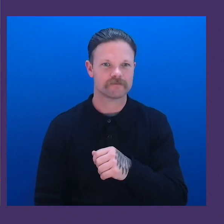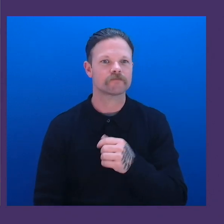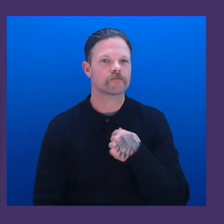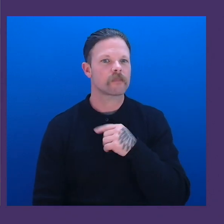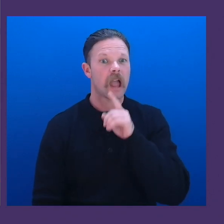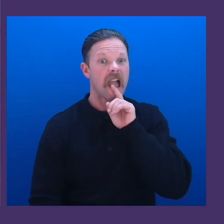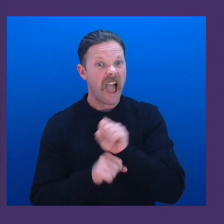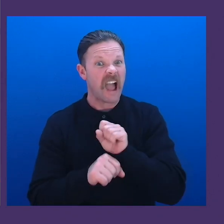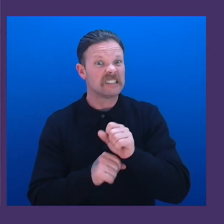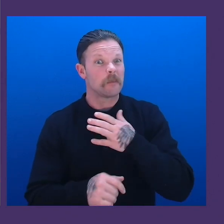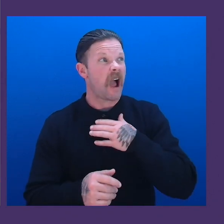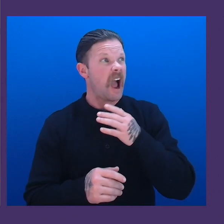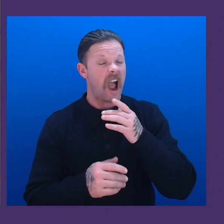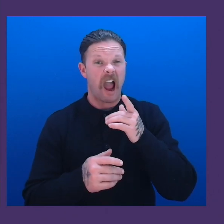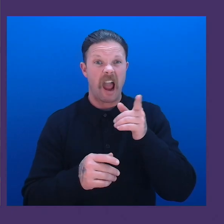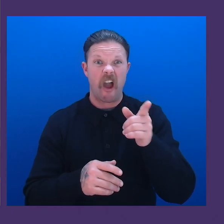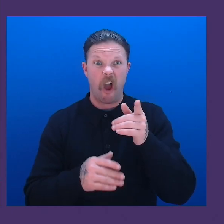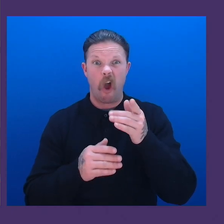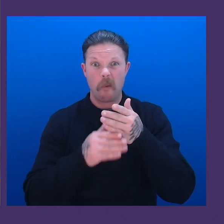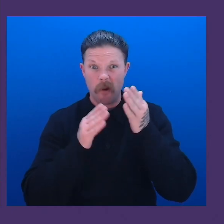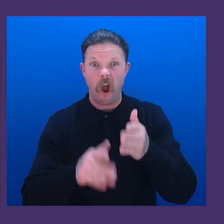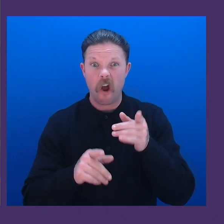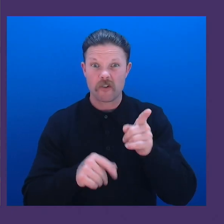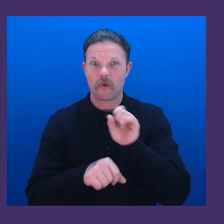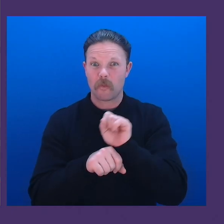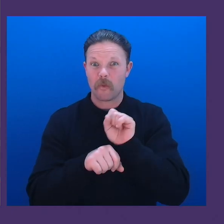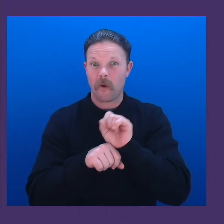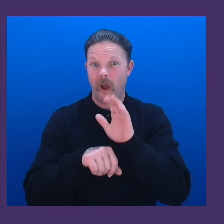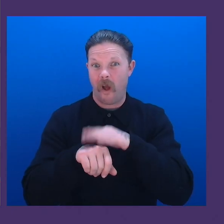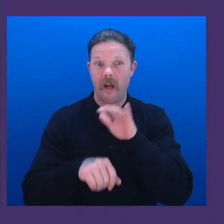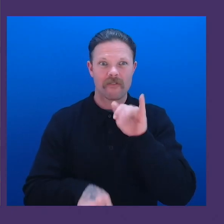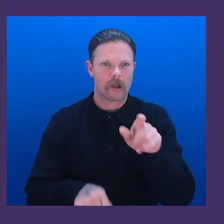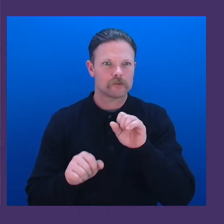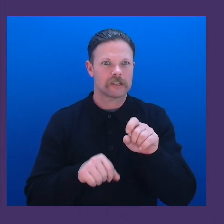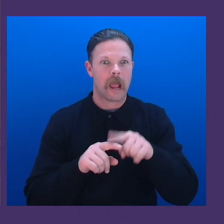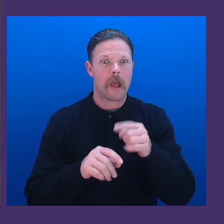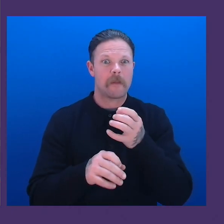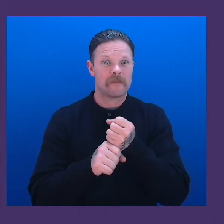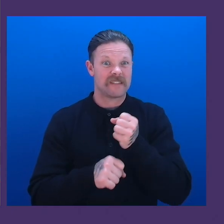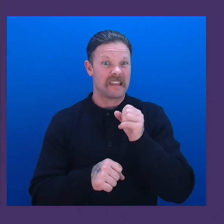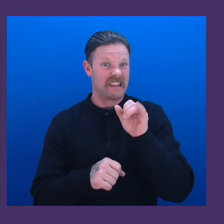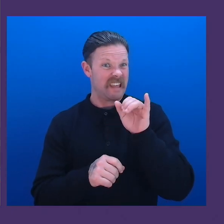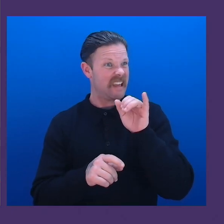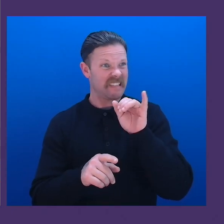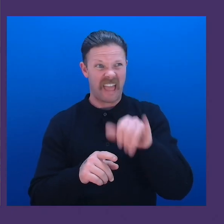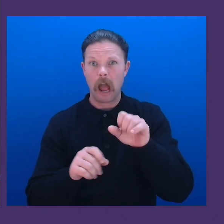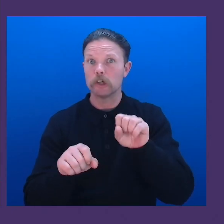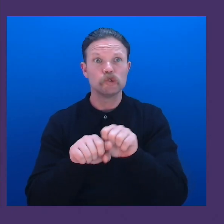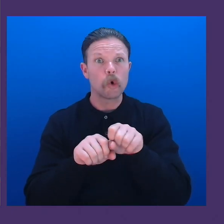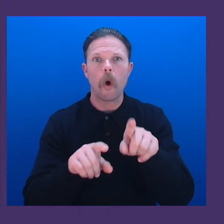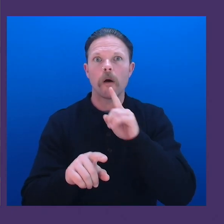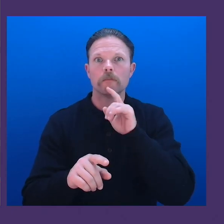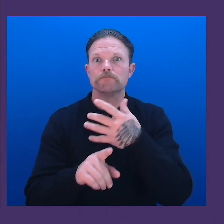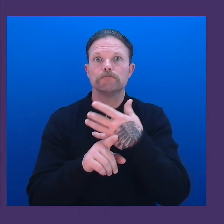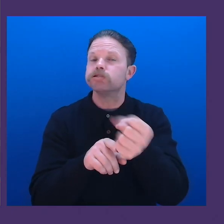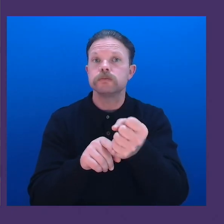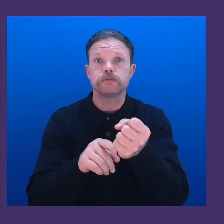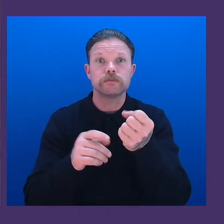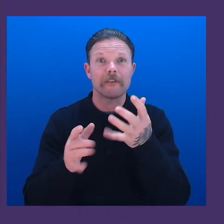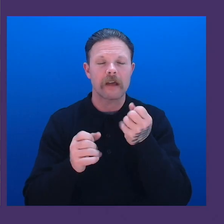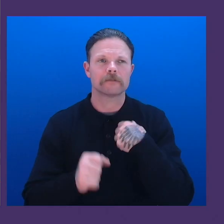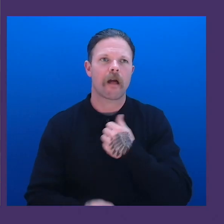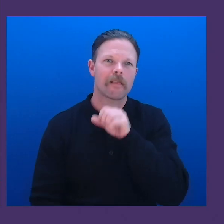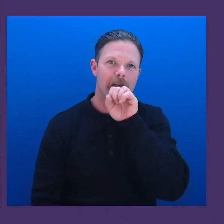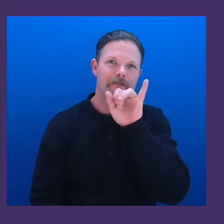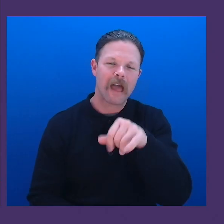and she was the only way I was able to get a shoe because it was all sold out. So I love that example. And why don't I